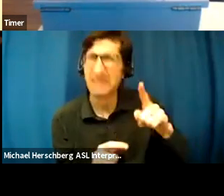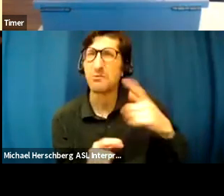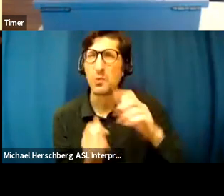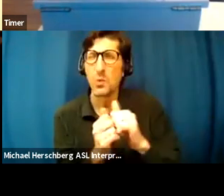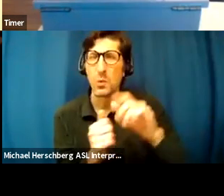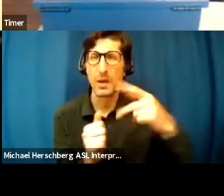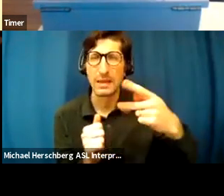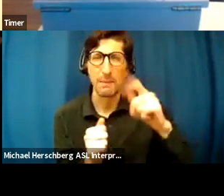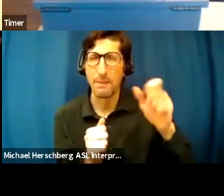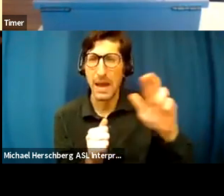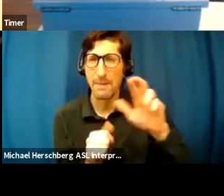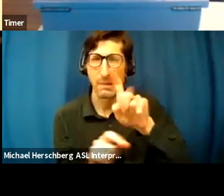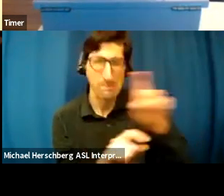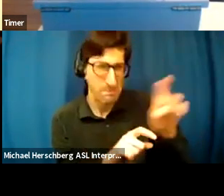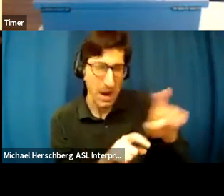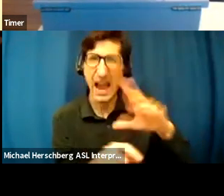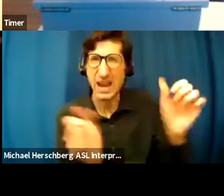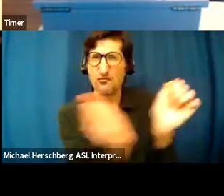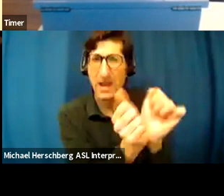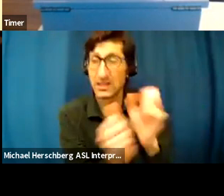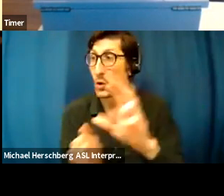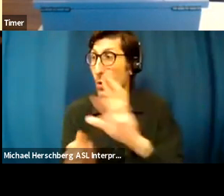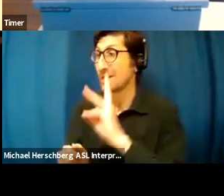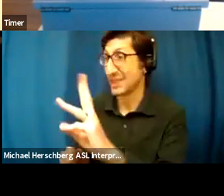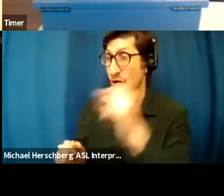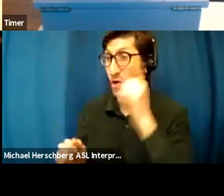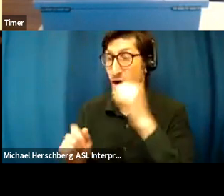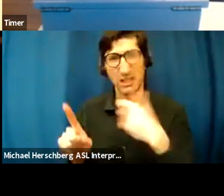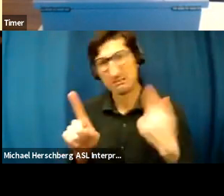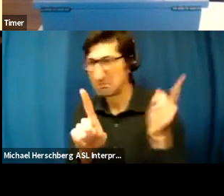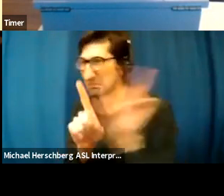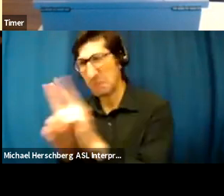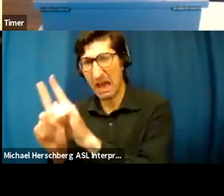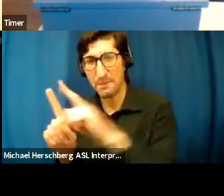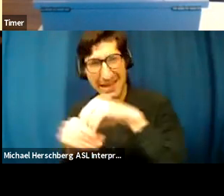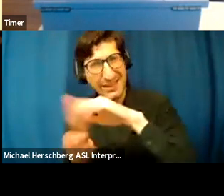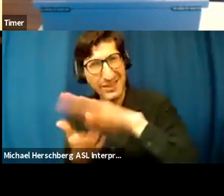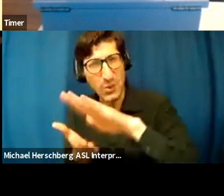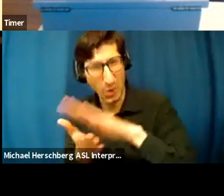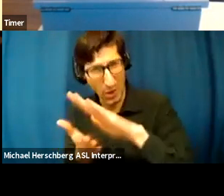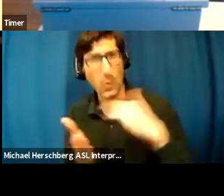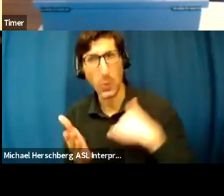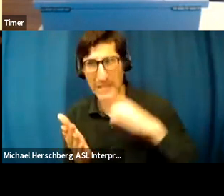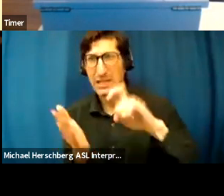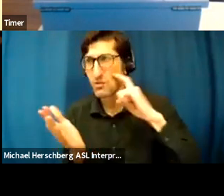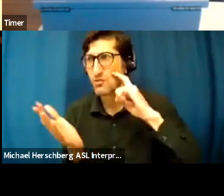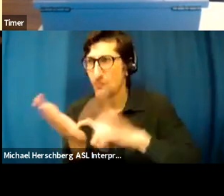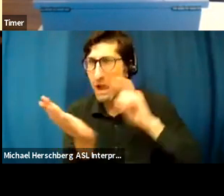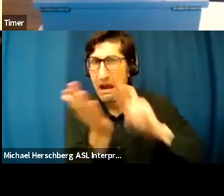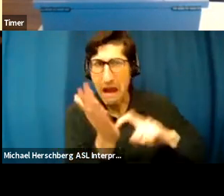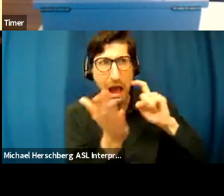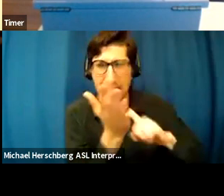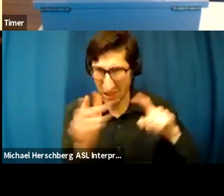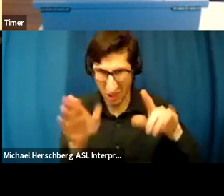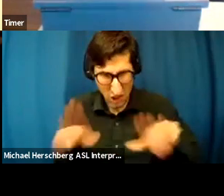sprayed and arrested, or 16-year-old Black girls being body slammed in schools. We need to make sure that we recognize that these children